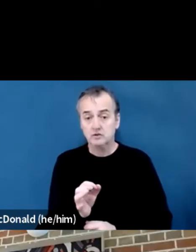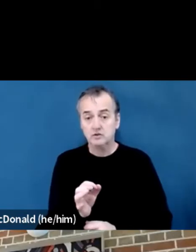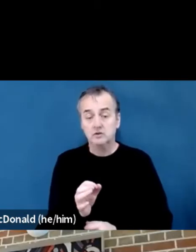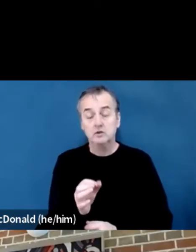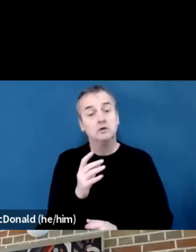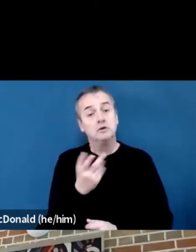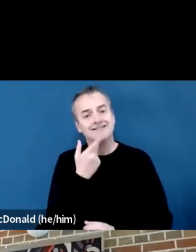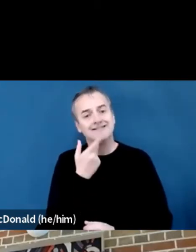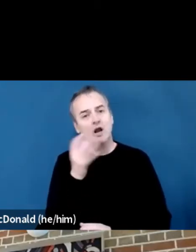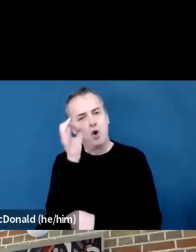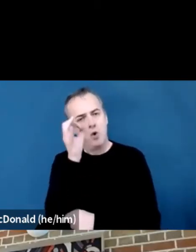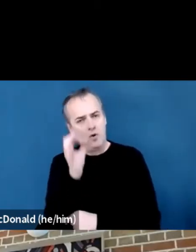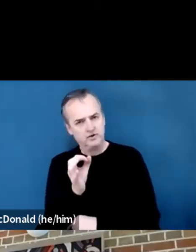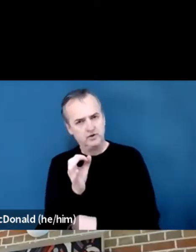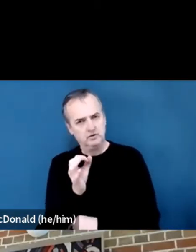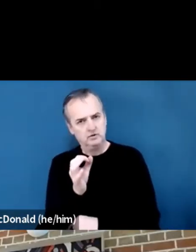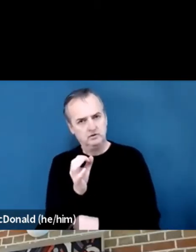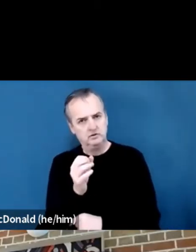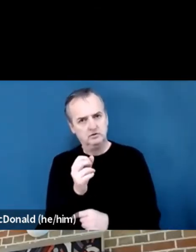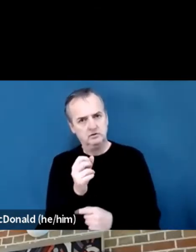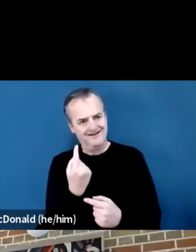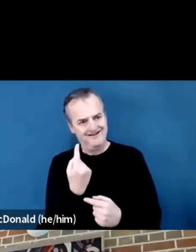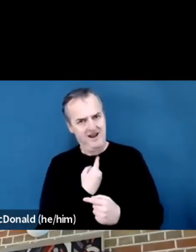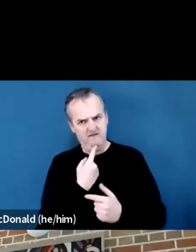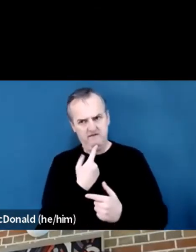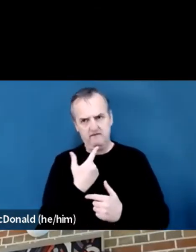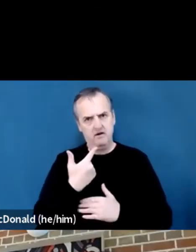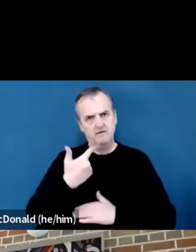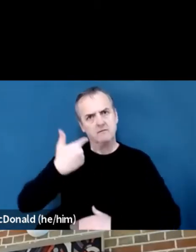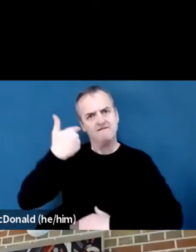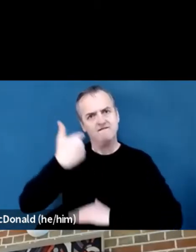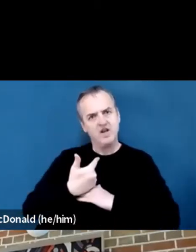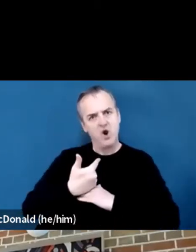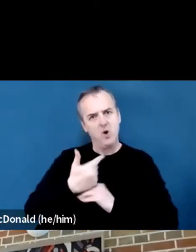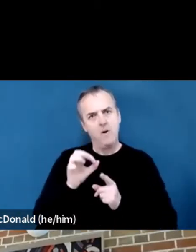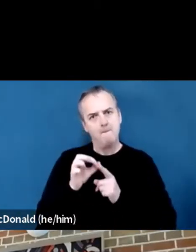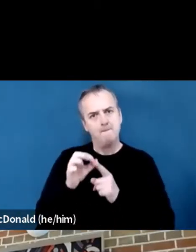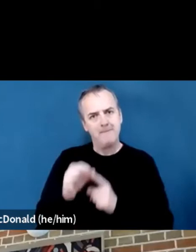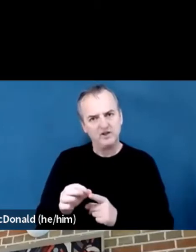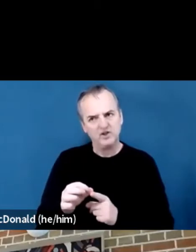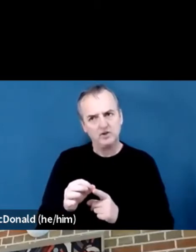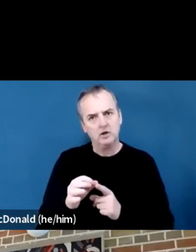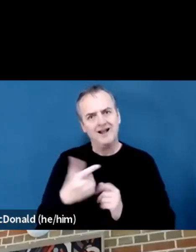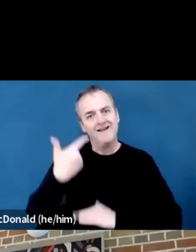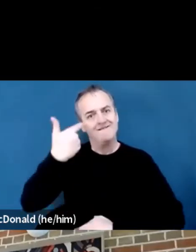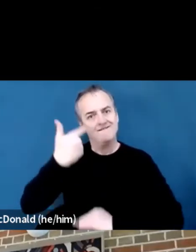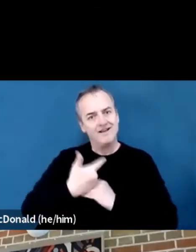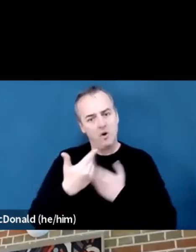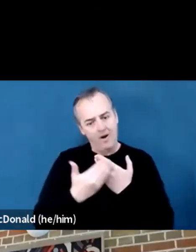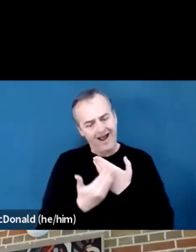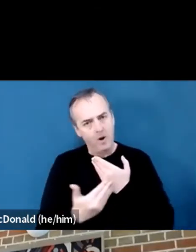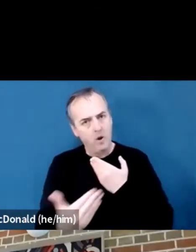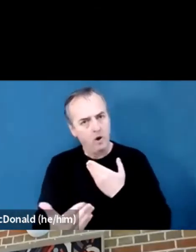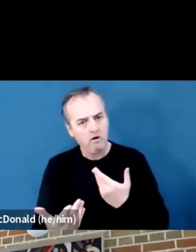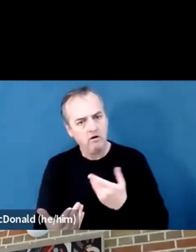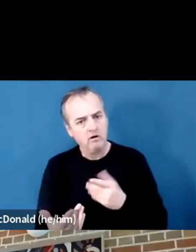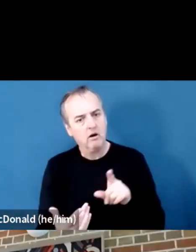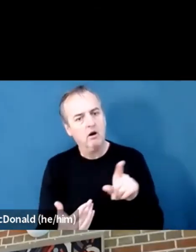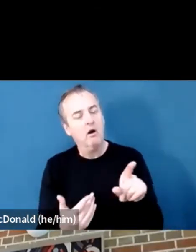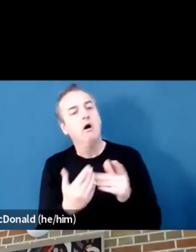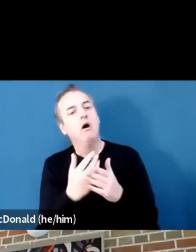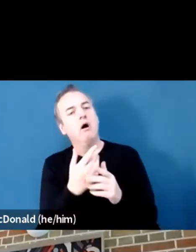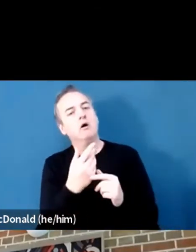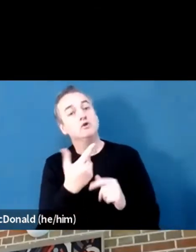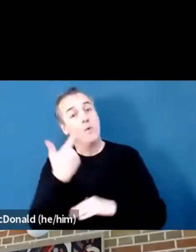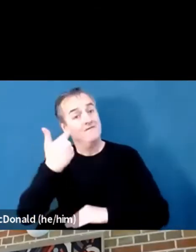is, if I do a video pitch rather than a written one, how long would the video need to be? It's basically up to 3 minutes